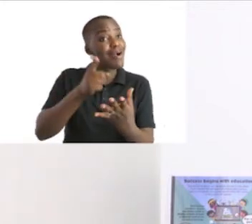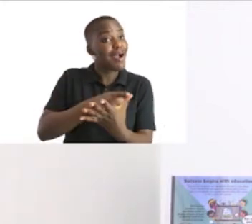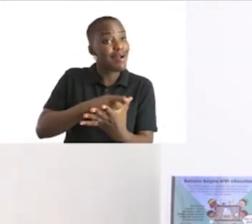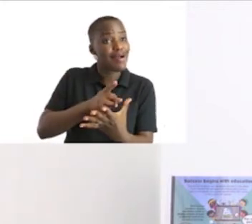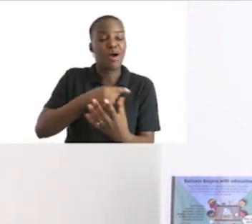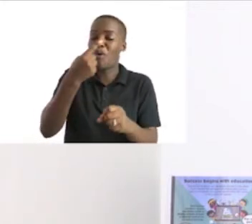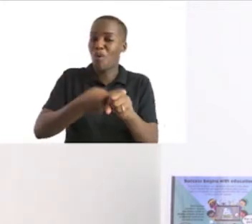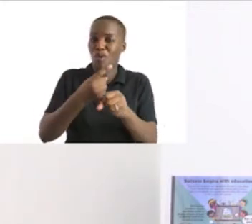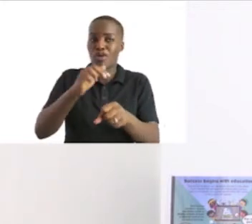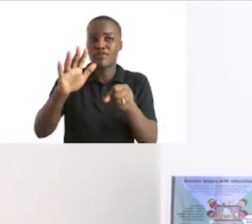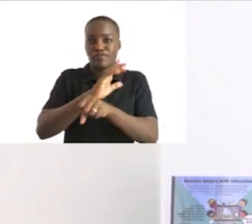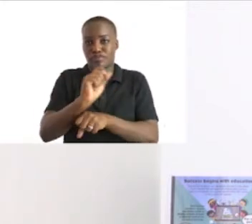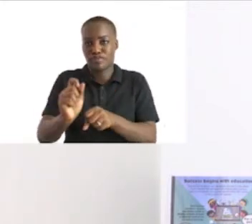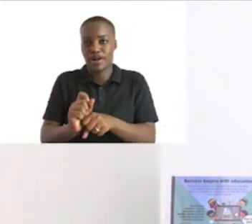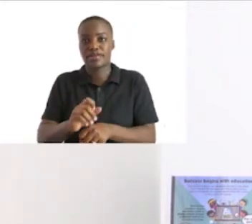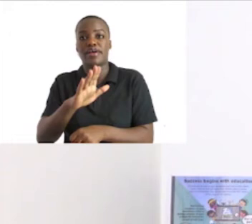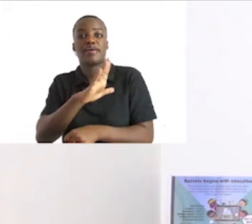number,